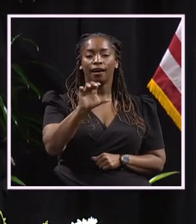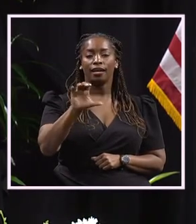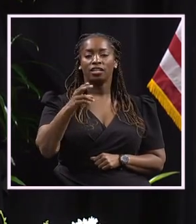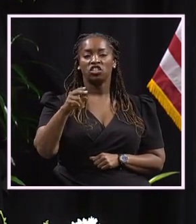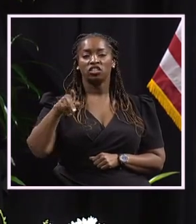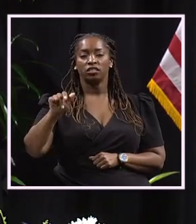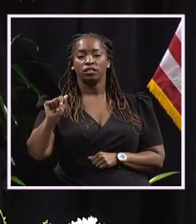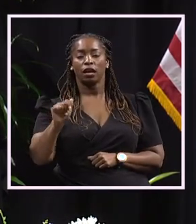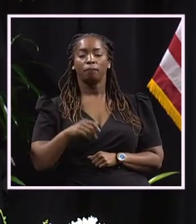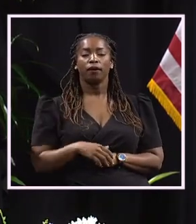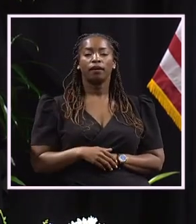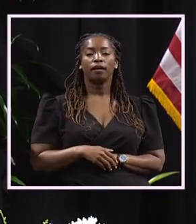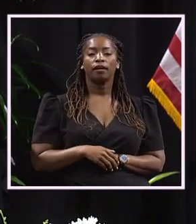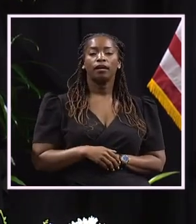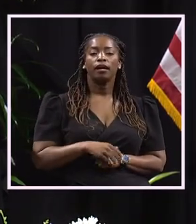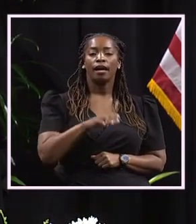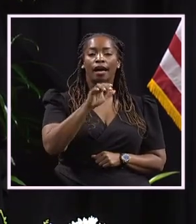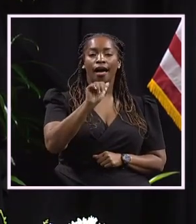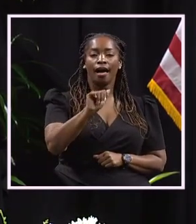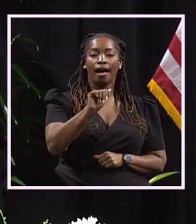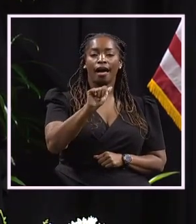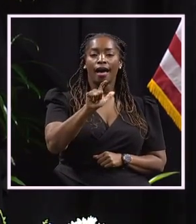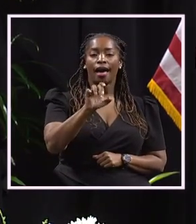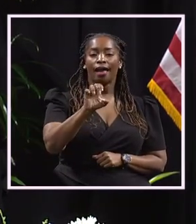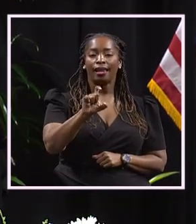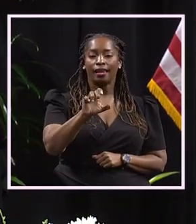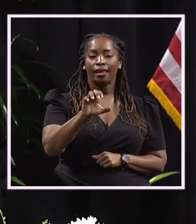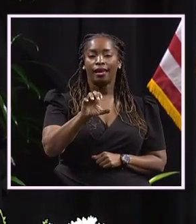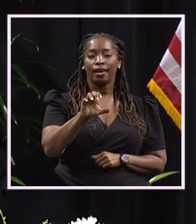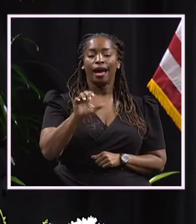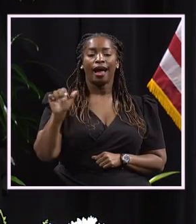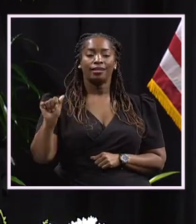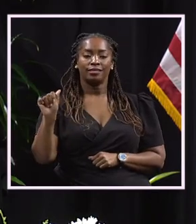Alec Mortirel Asensio.